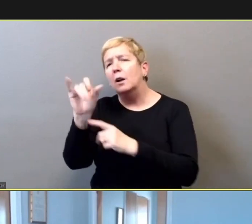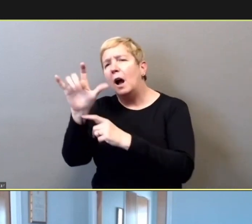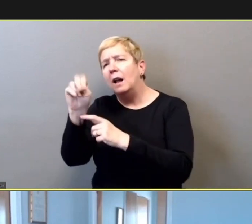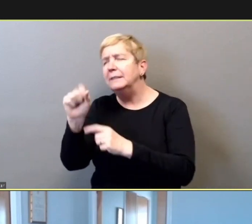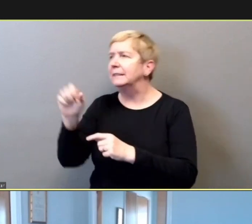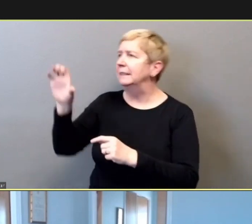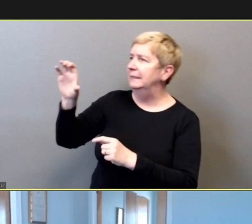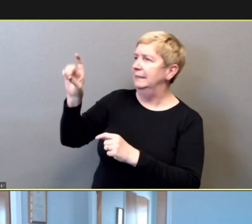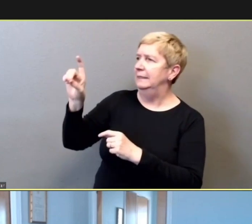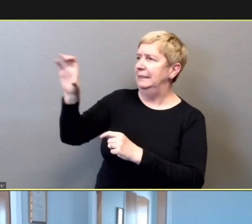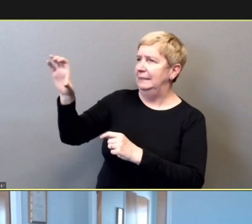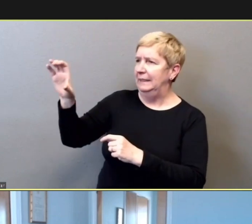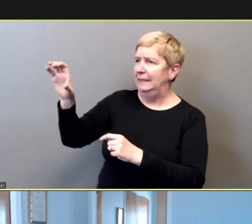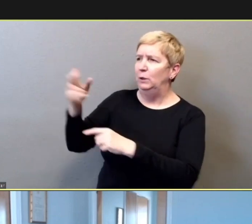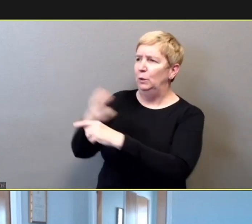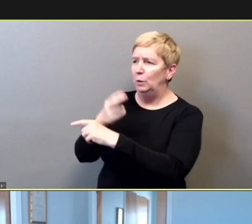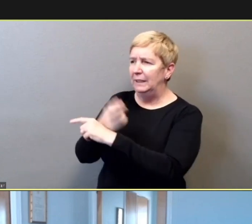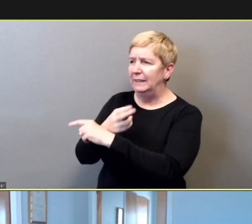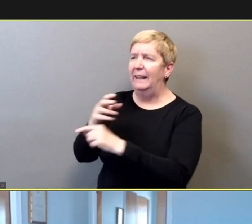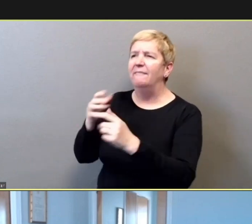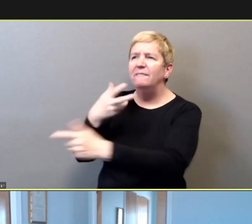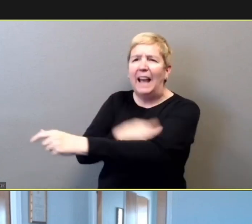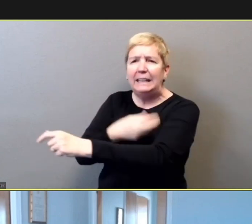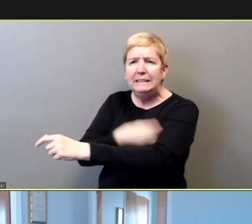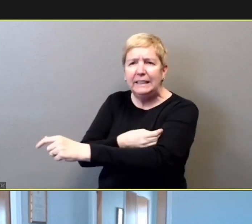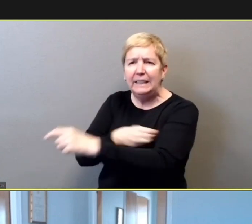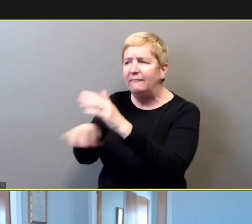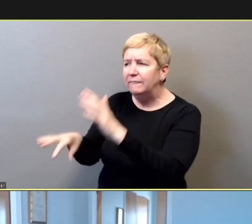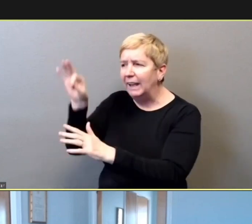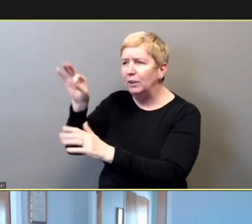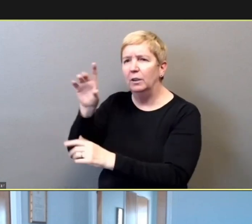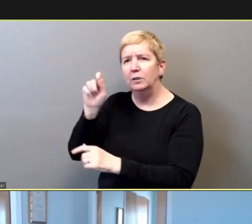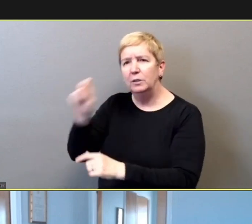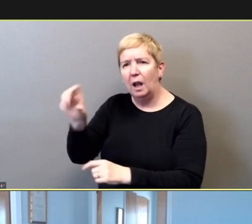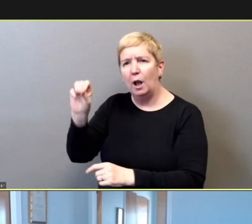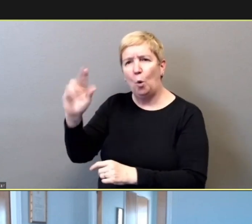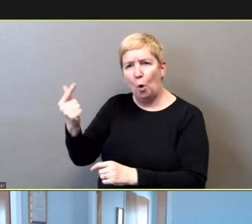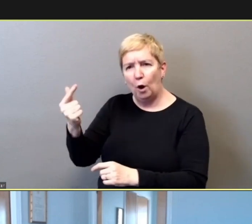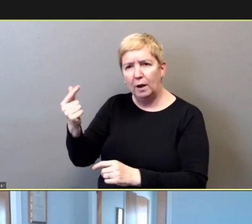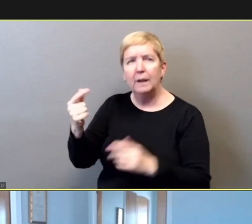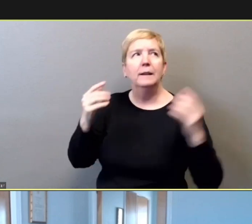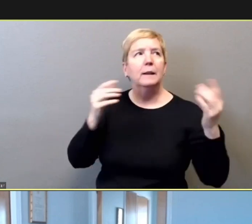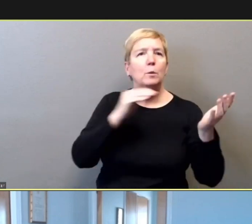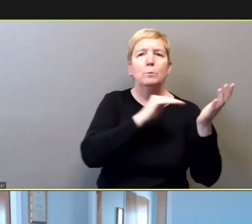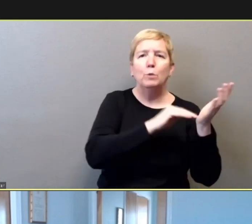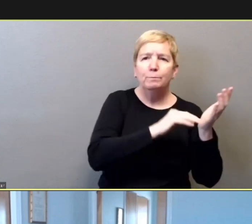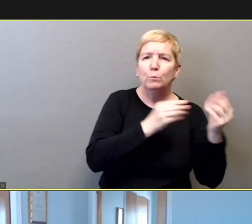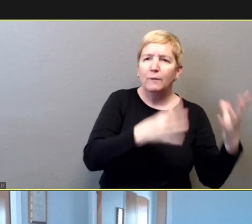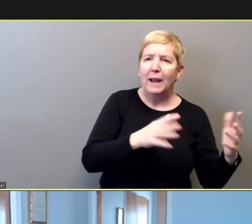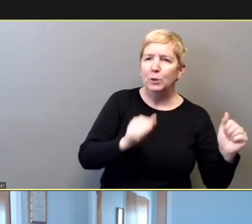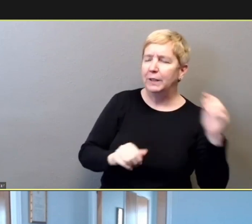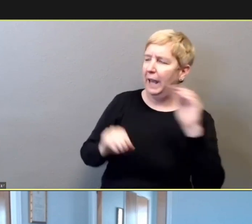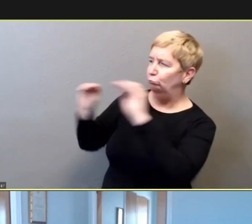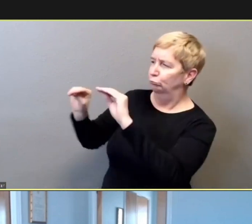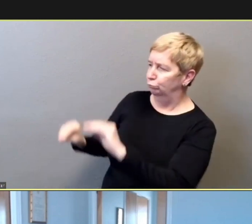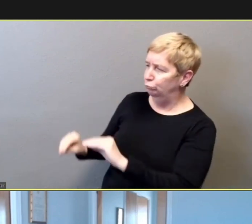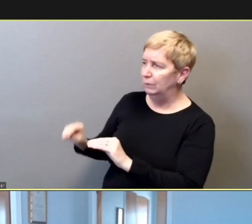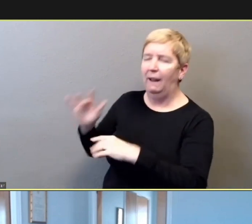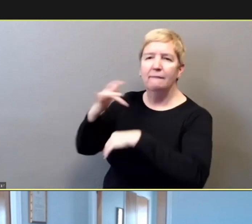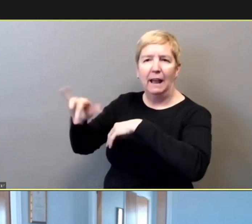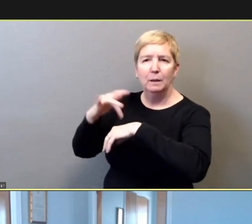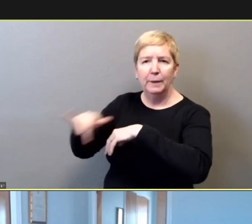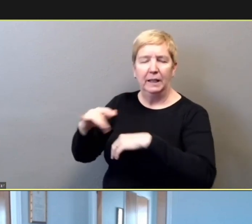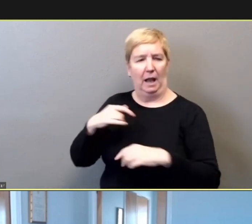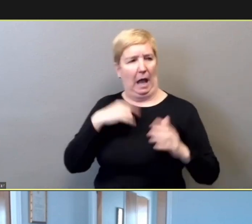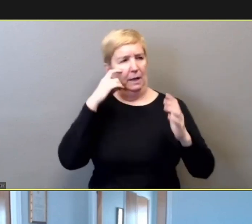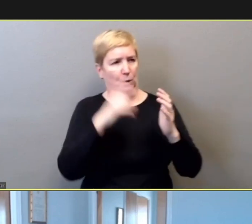national website called vaccinefinder.org, where providers can list if they have vaccines and which ones. I'm noting some states are